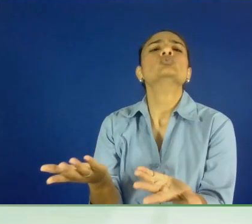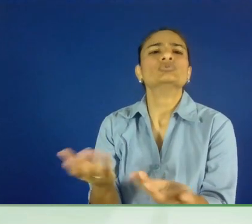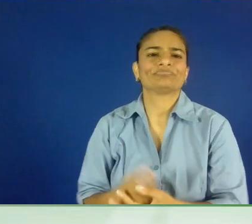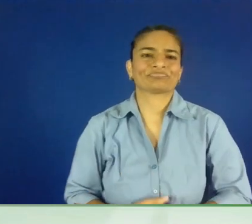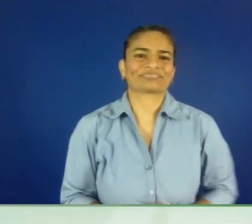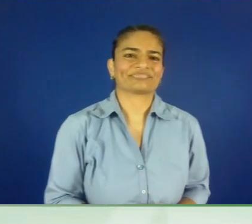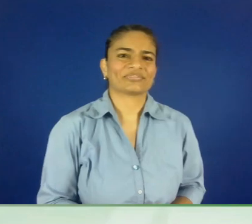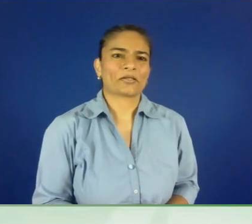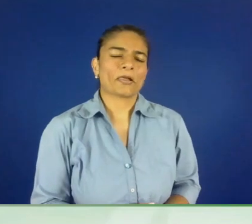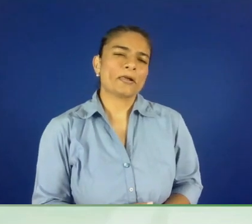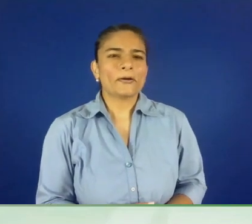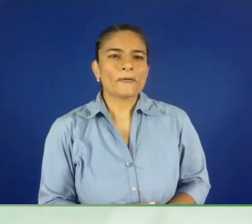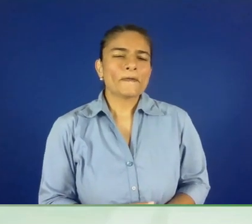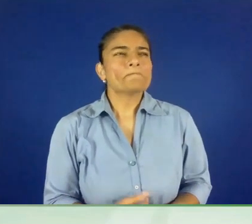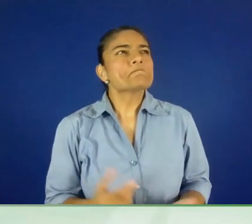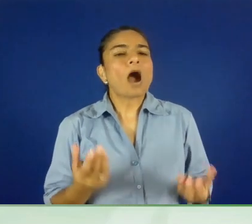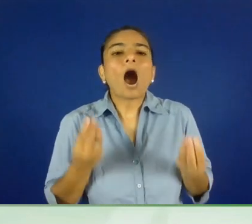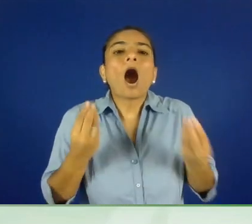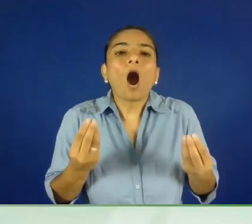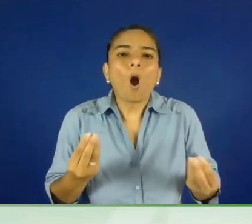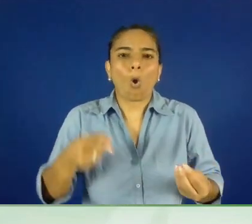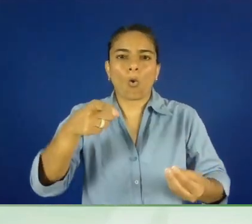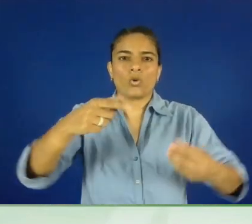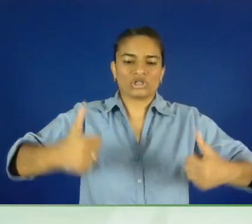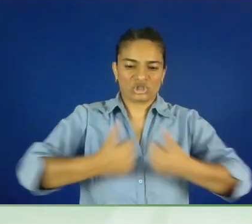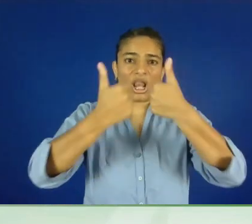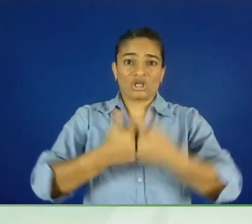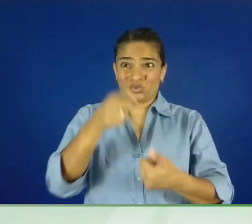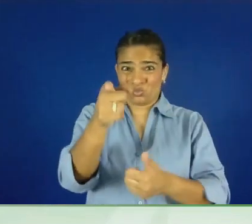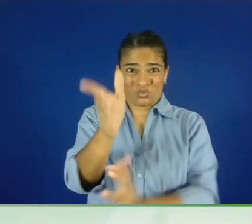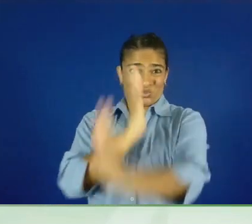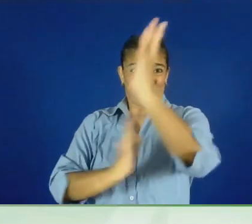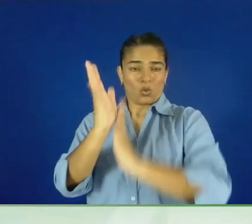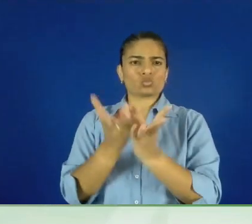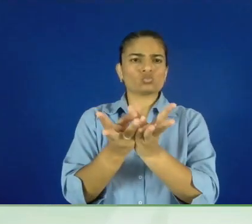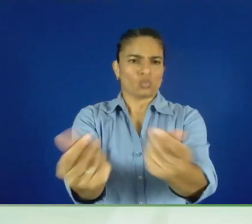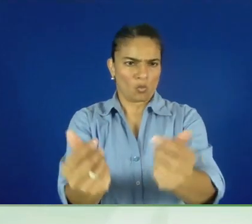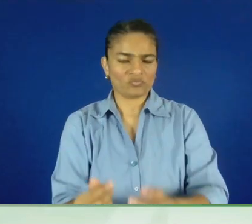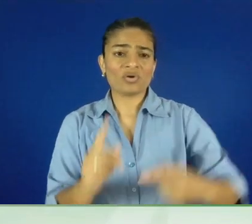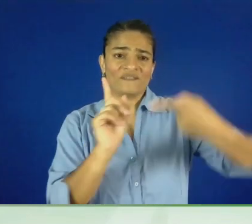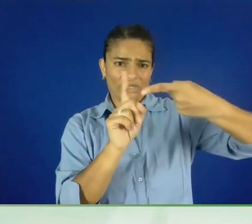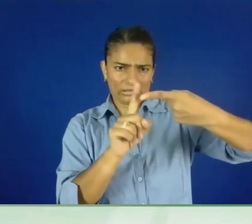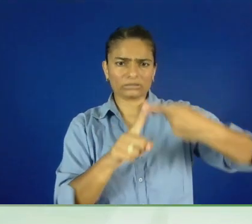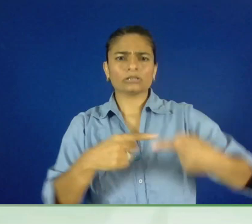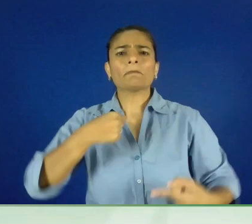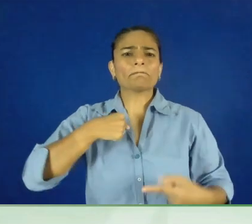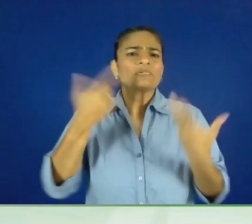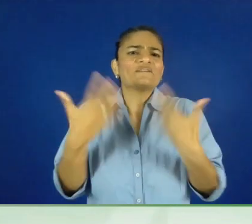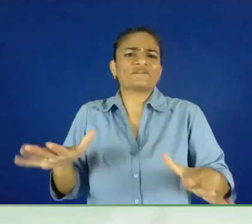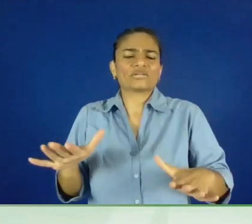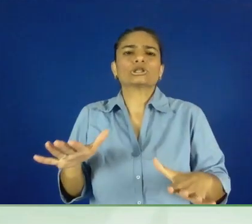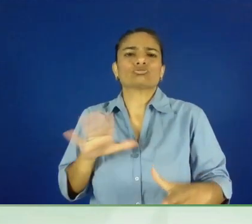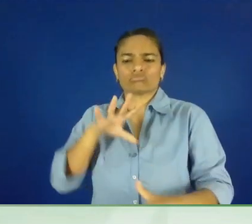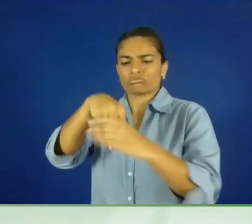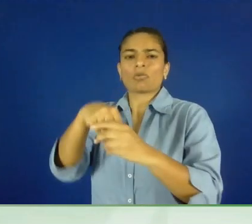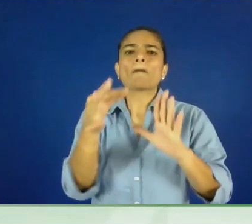working on a policy for accessibility within ING for years now. And we actually included the risks which are related